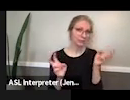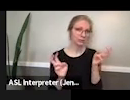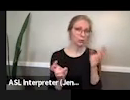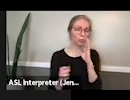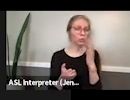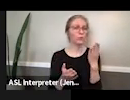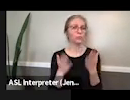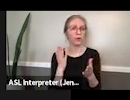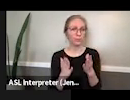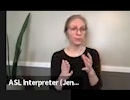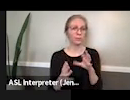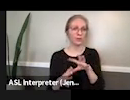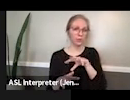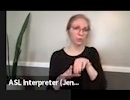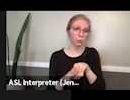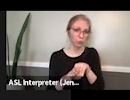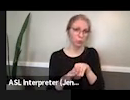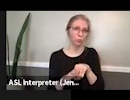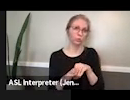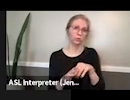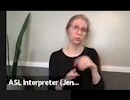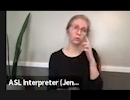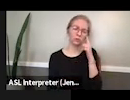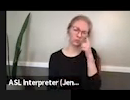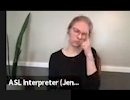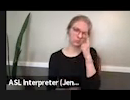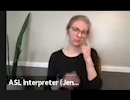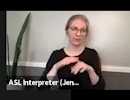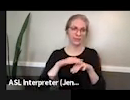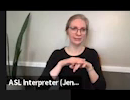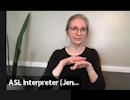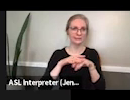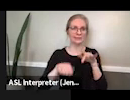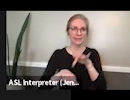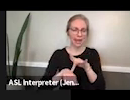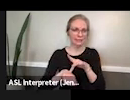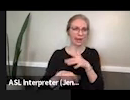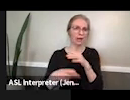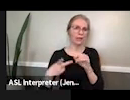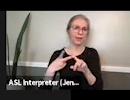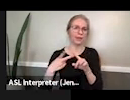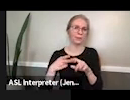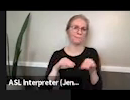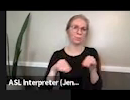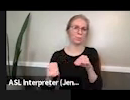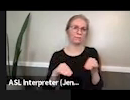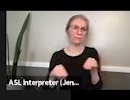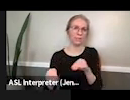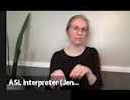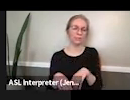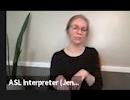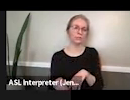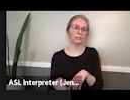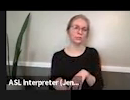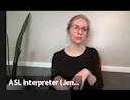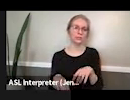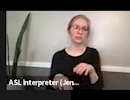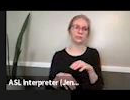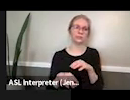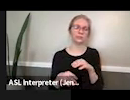likely will include tactile and movement aspects. Tactile, I can't get